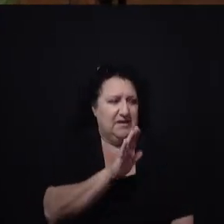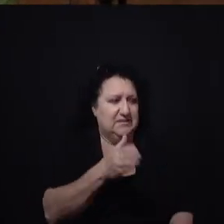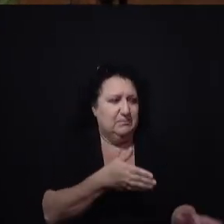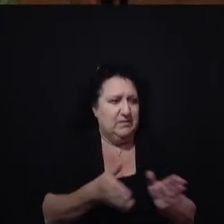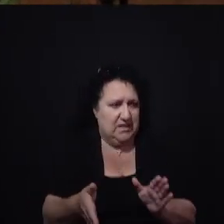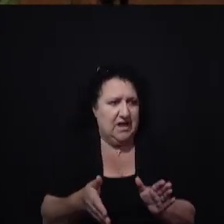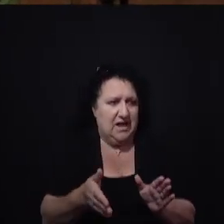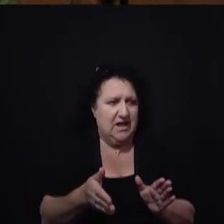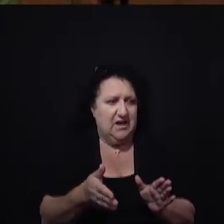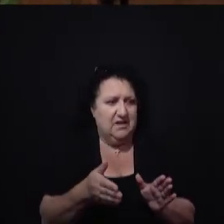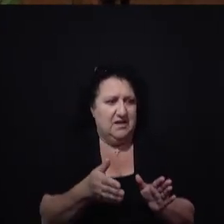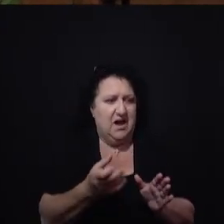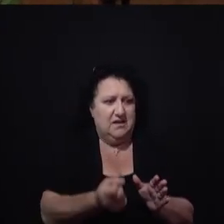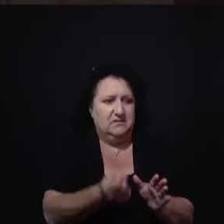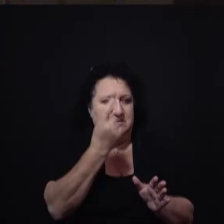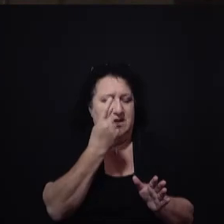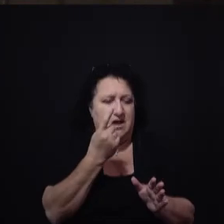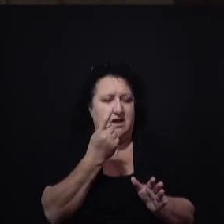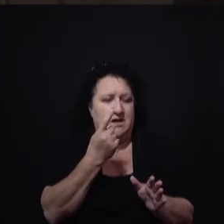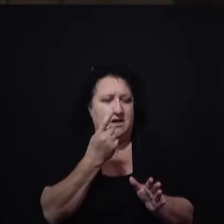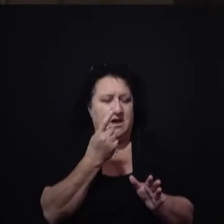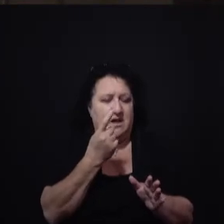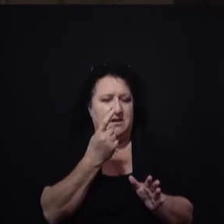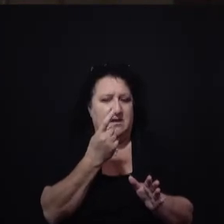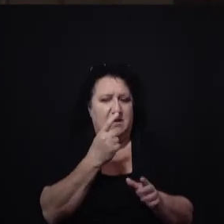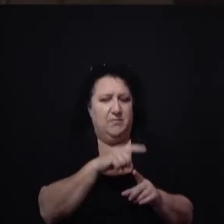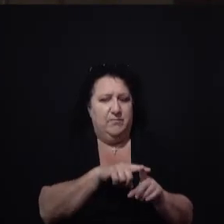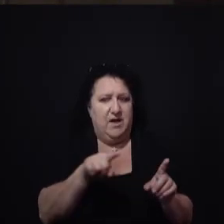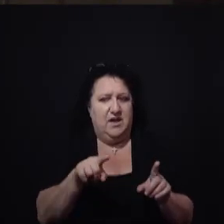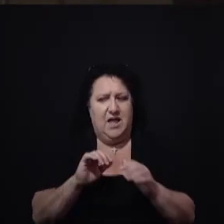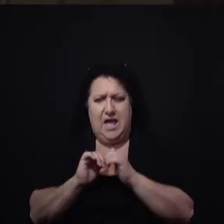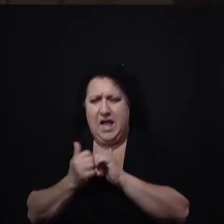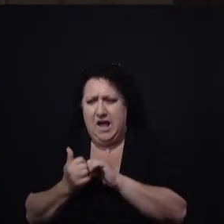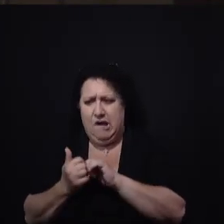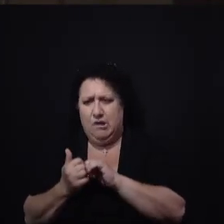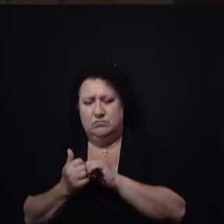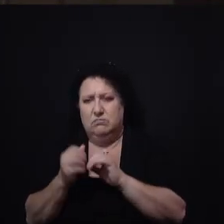how." If that's where you are, you're in good company.